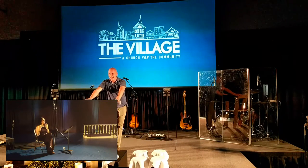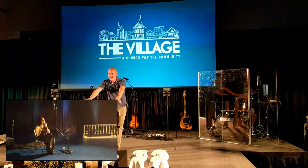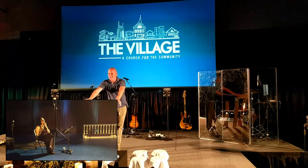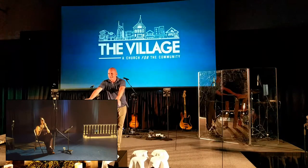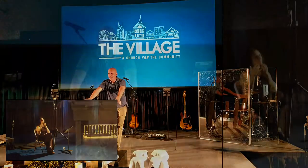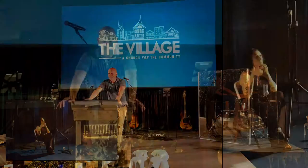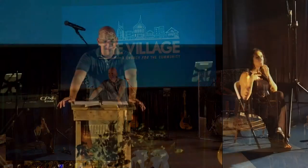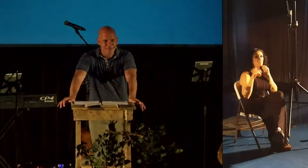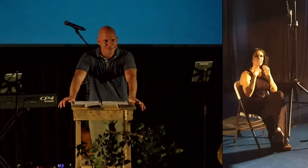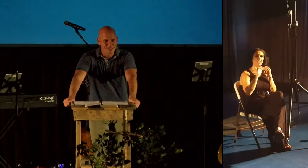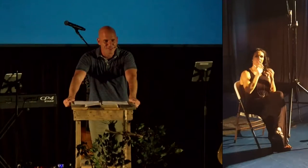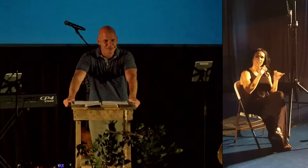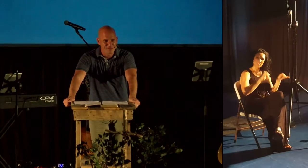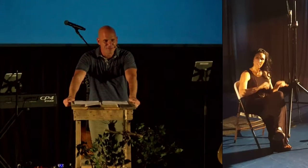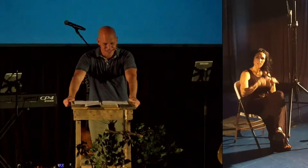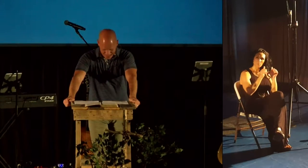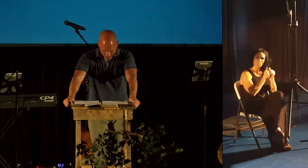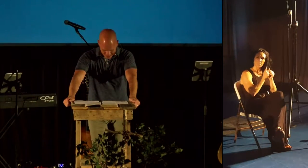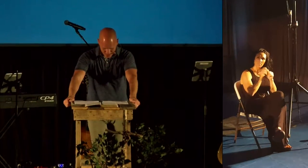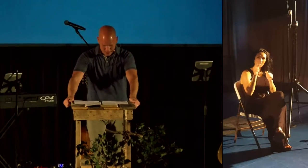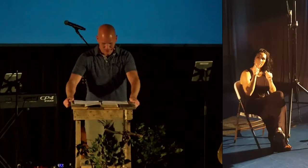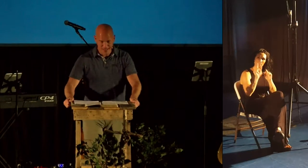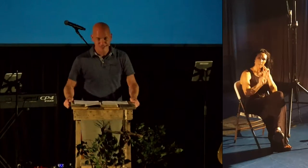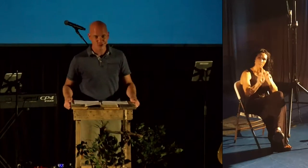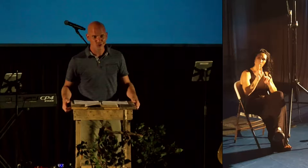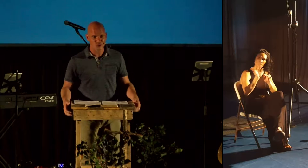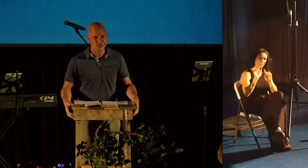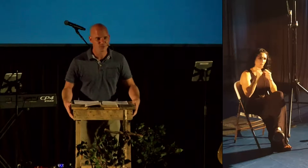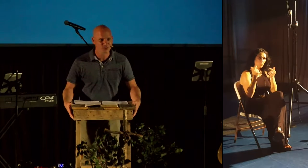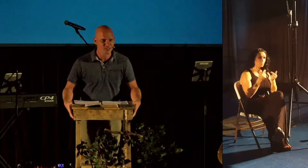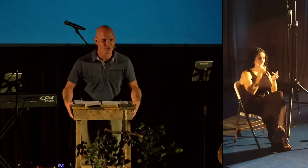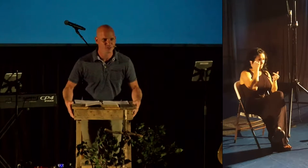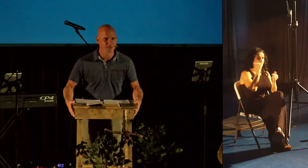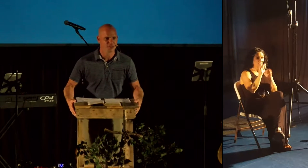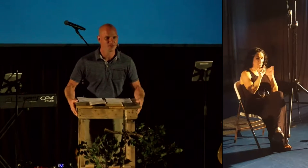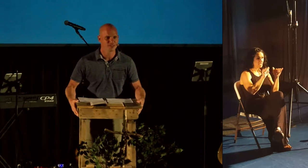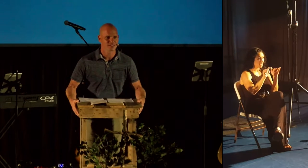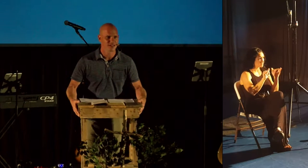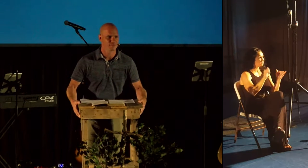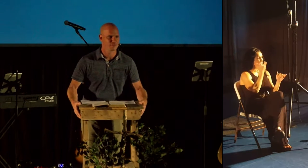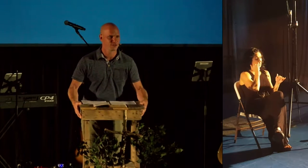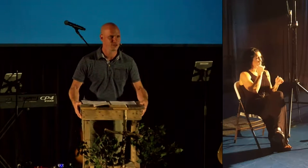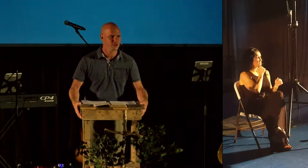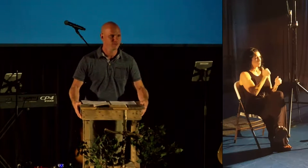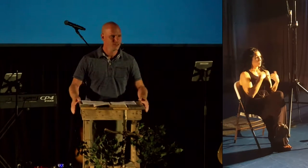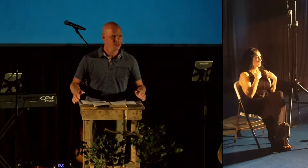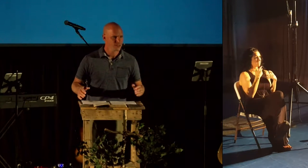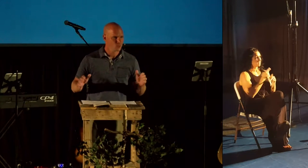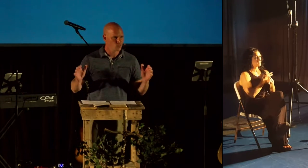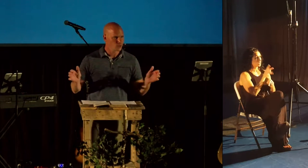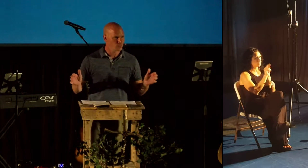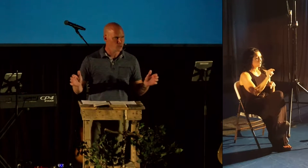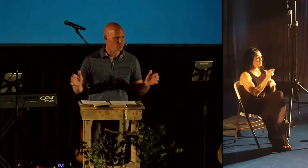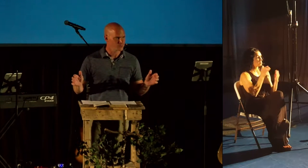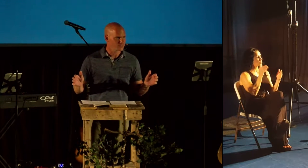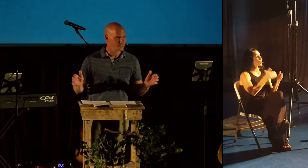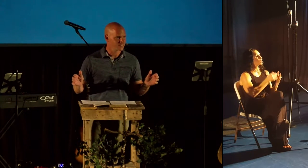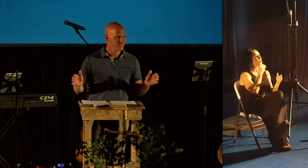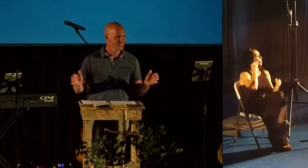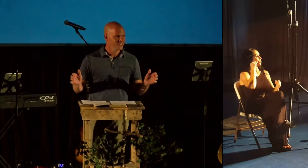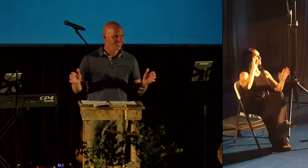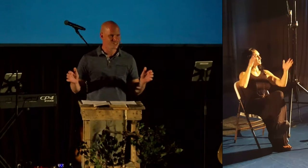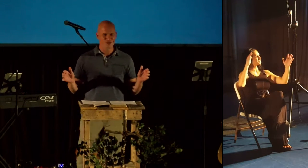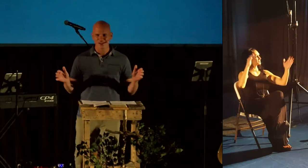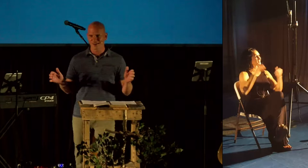I feel like I have that in common with the people in that group, and if that's you this morning, if you're somebody who doesn't have it figured out, welcome home,